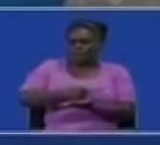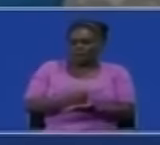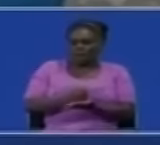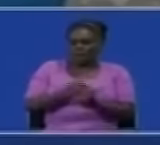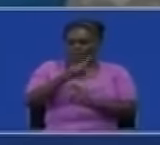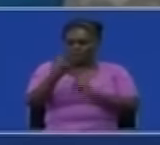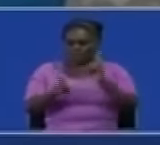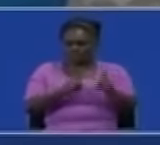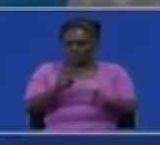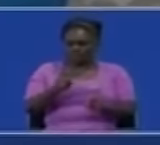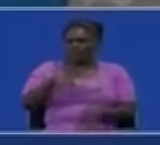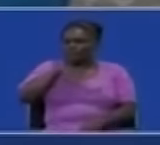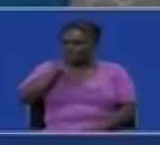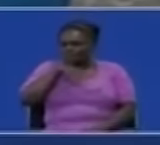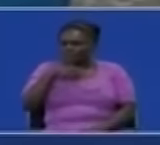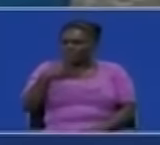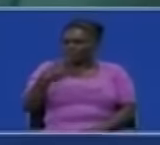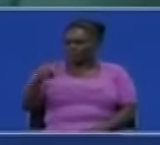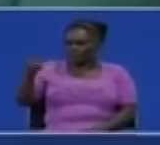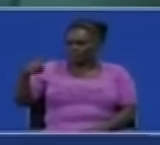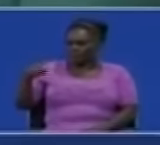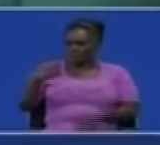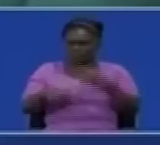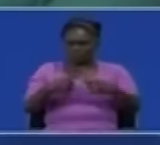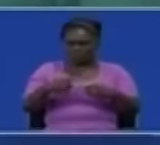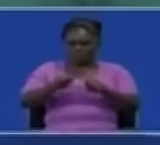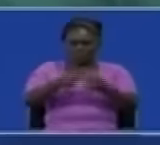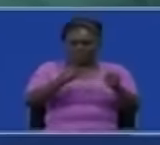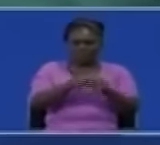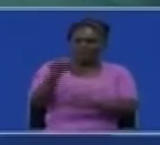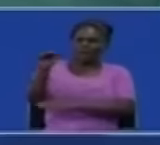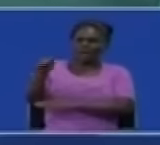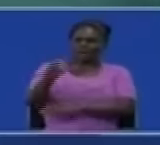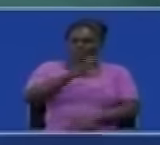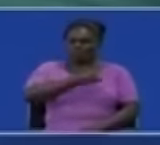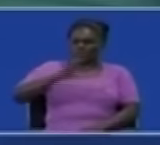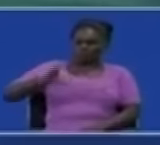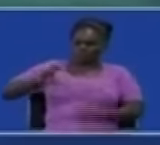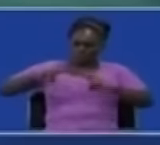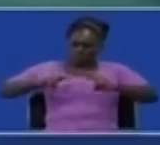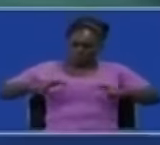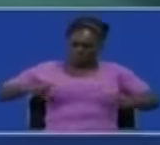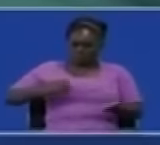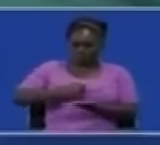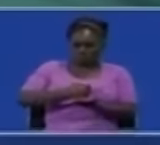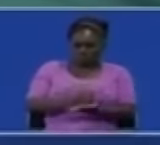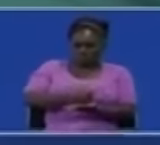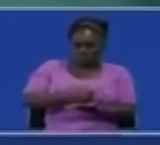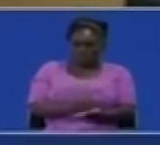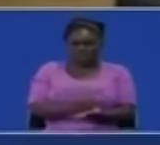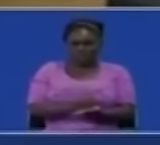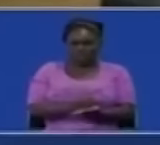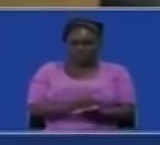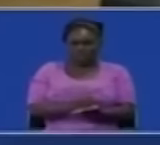exams. Raila termed the examination marking process a fraud and called for a commission of inquiry to audit the results. The